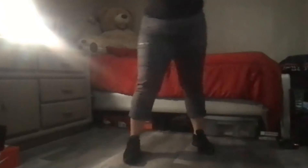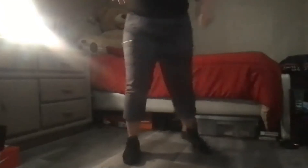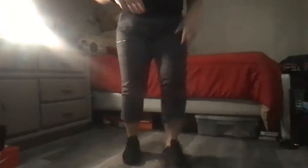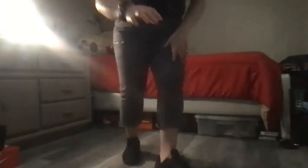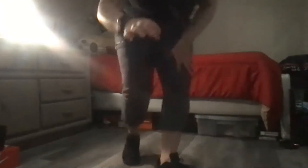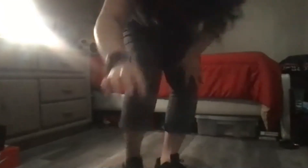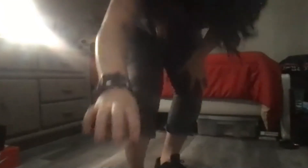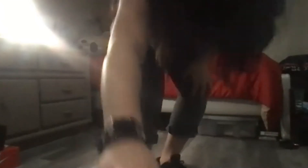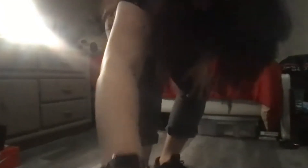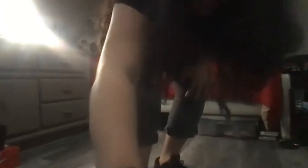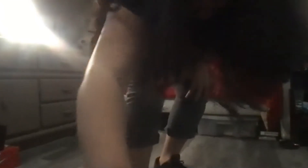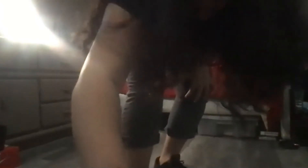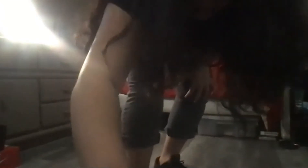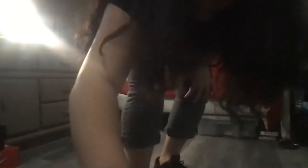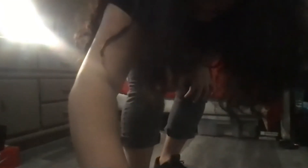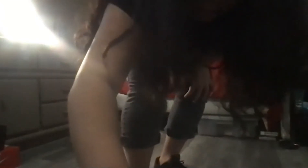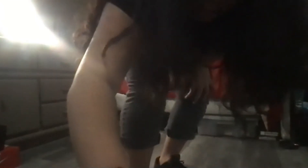Escucha las palabras.